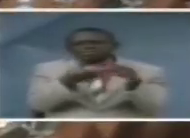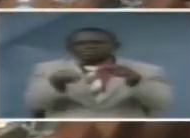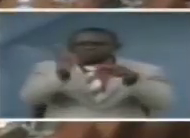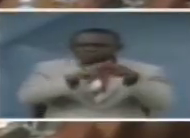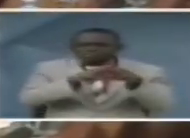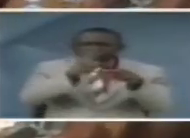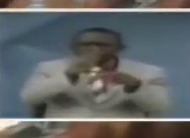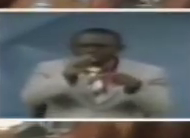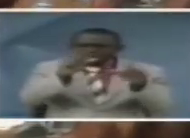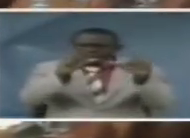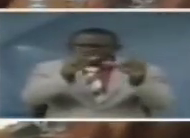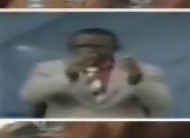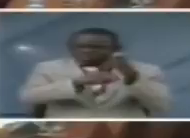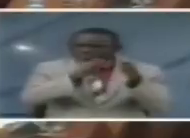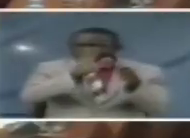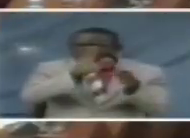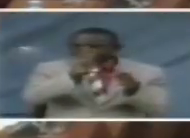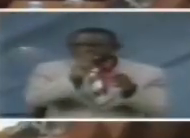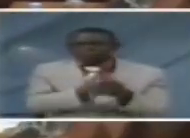better quality, better everything.